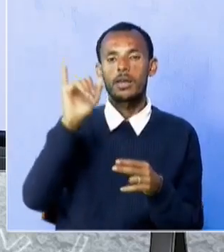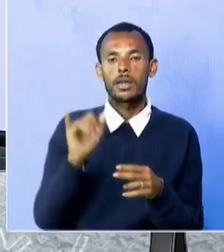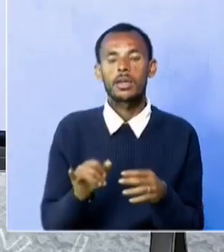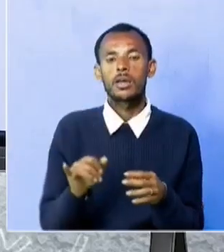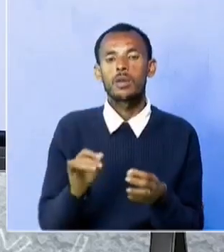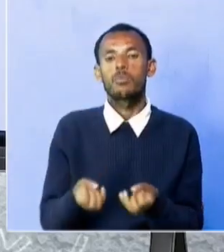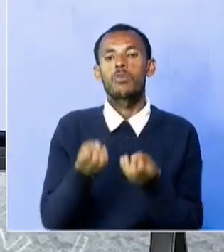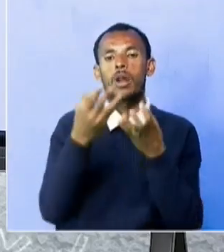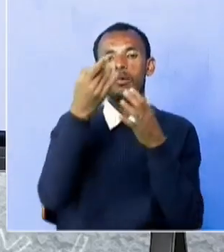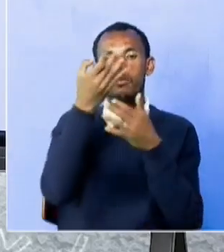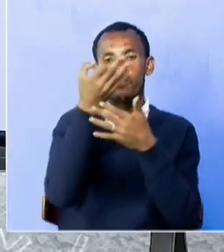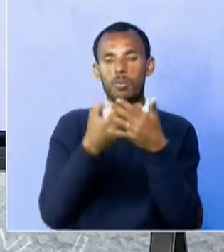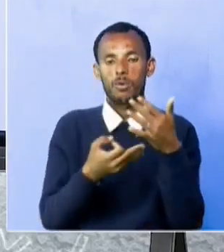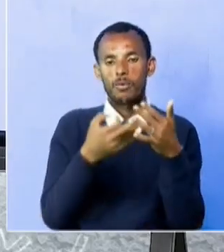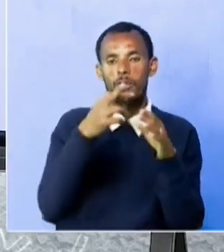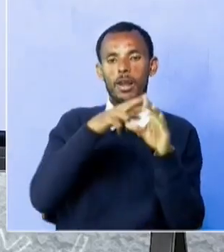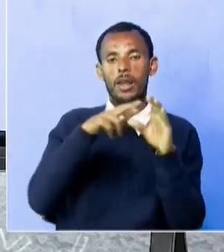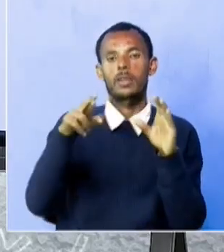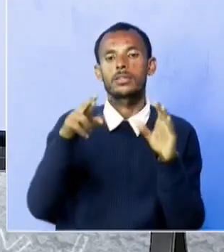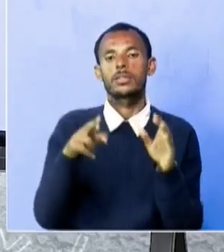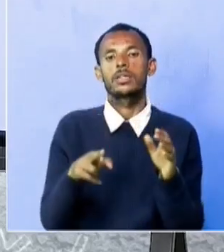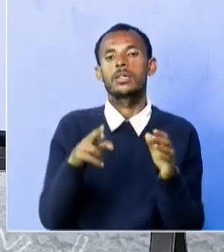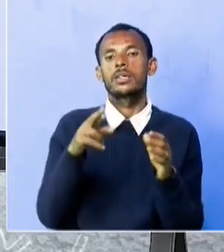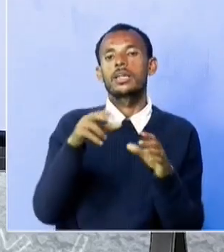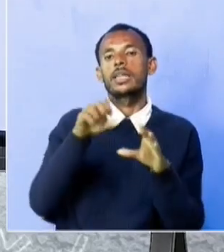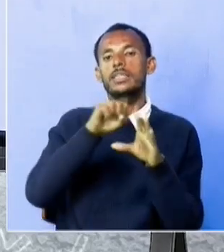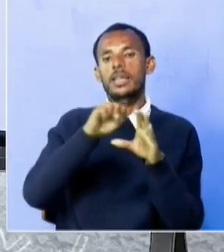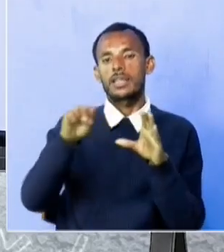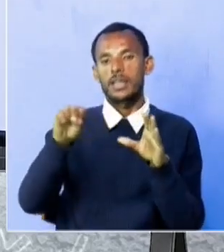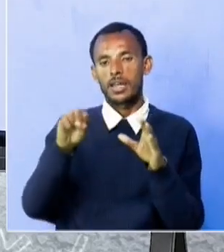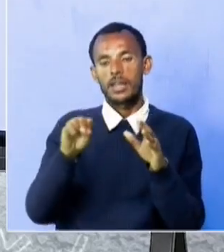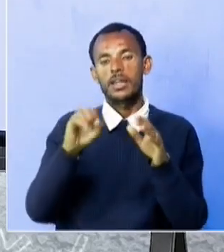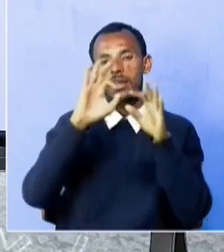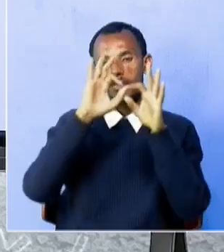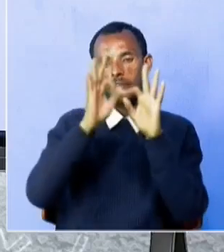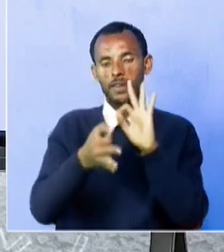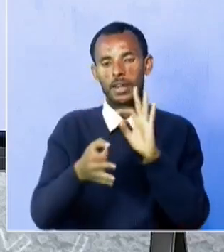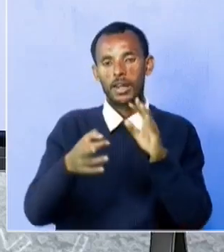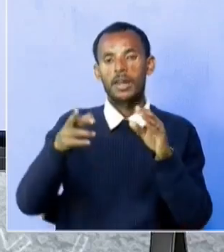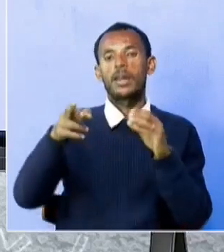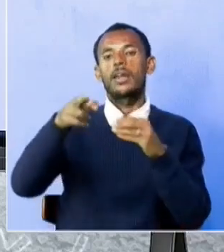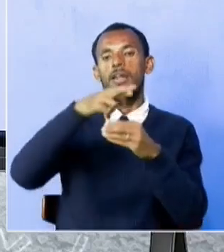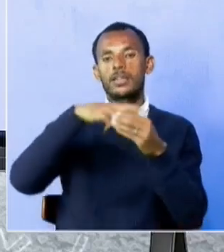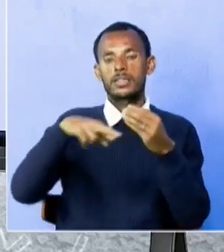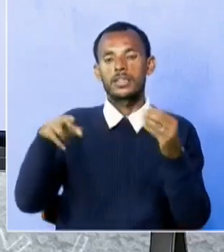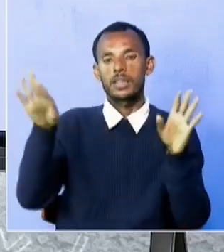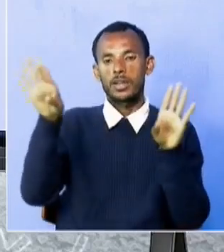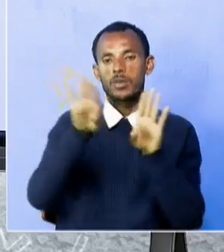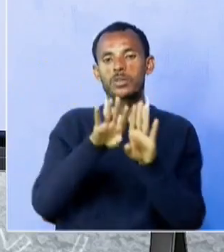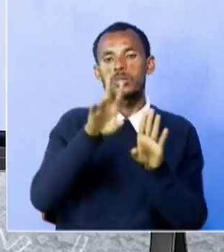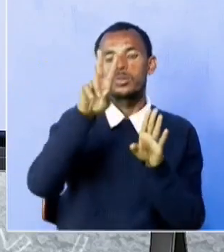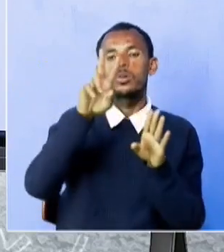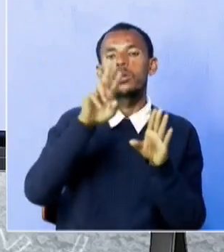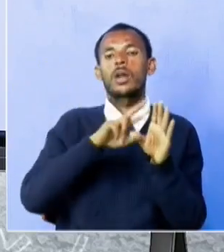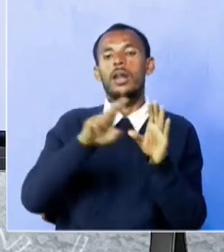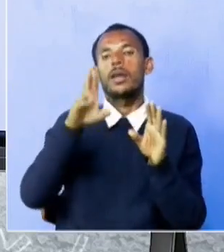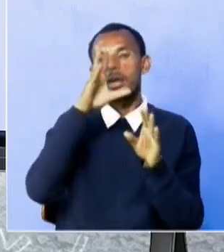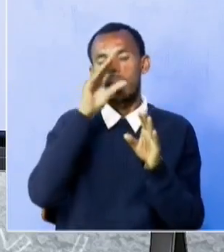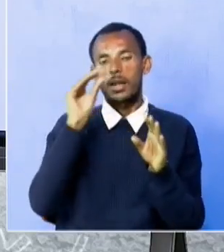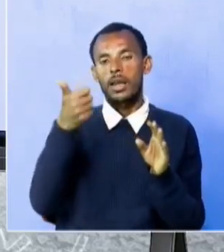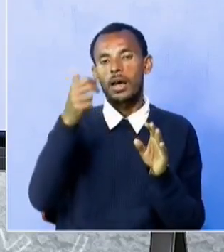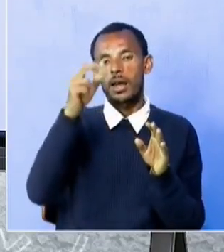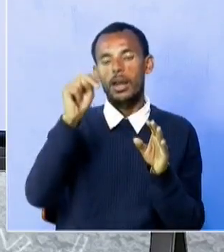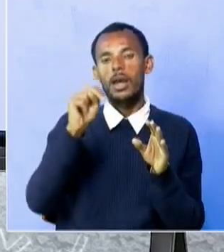radius. Now, a sector is defined as a region enclosed by two radii and an